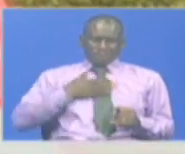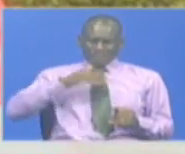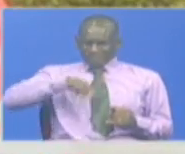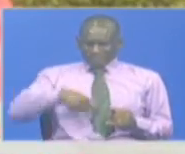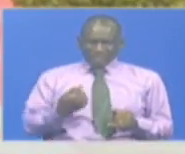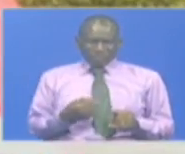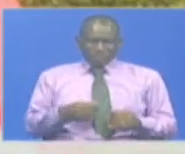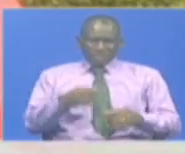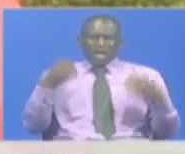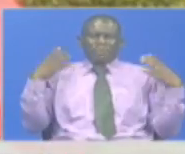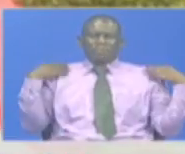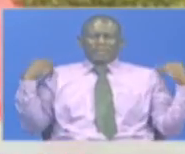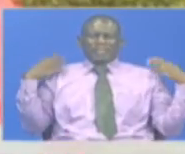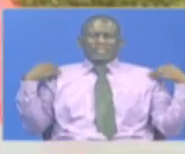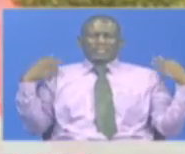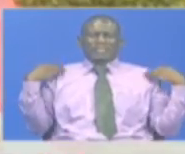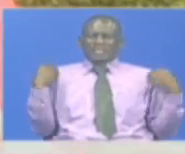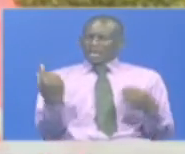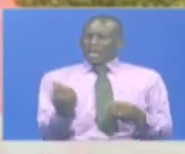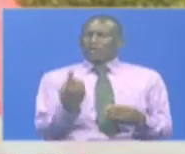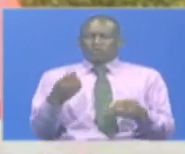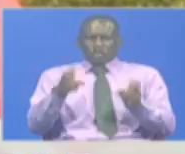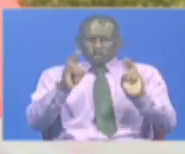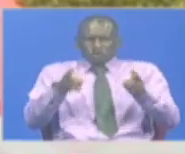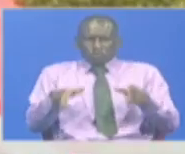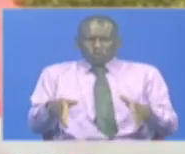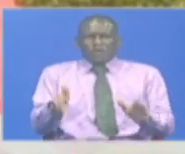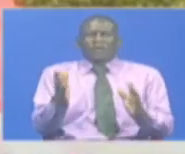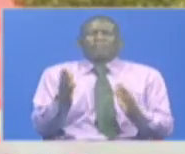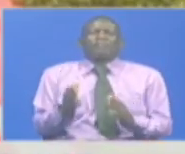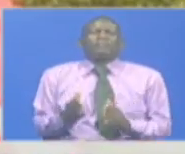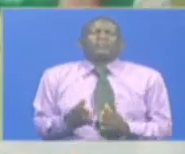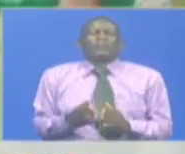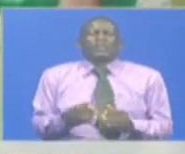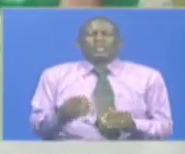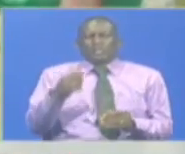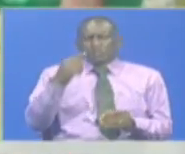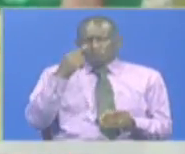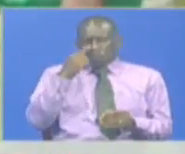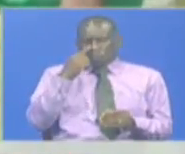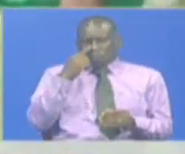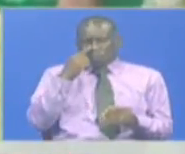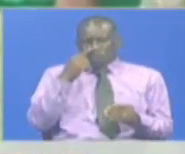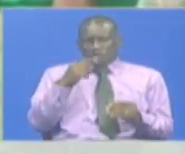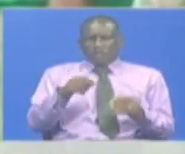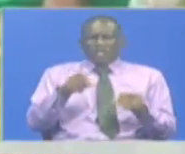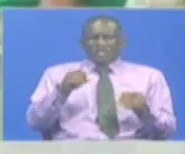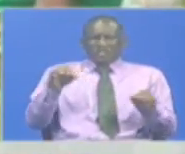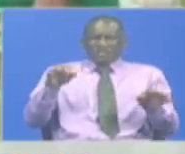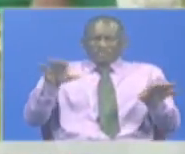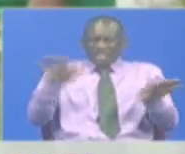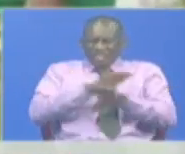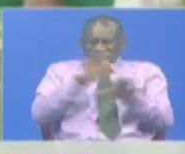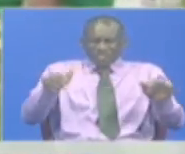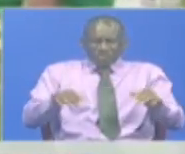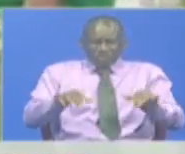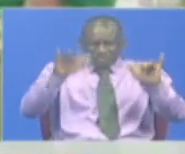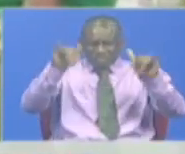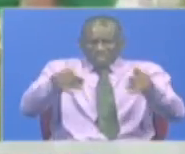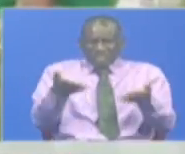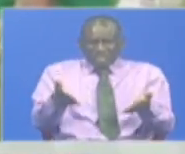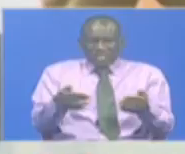nafanya mazoezi yangu kama kawaida nyumbani. If all factors had remained constant, this